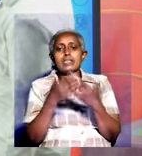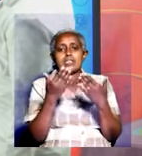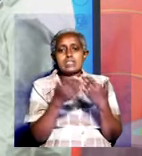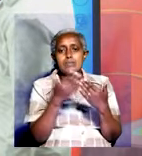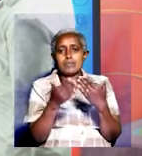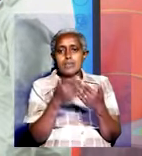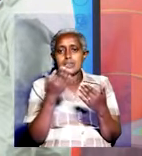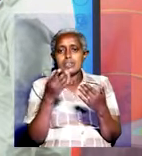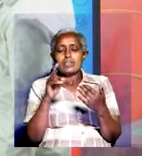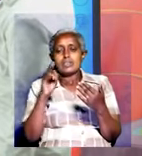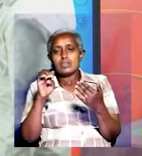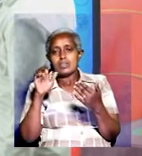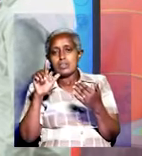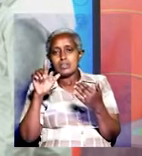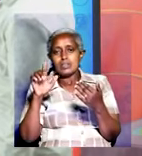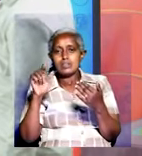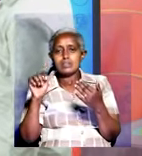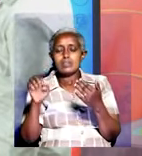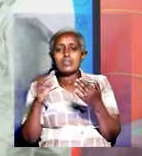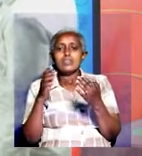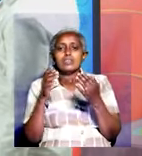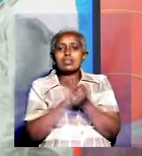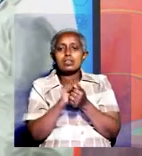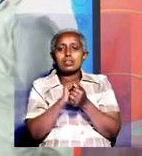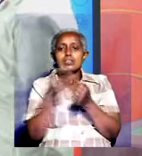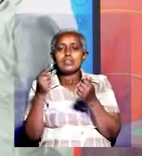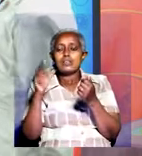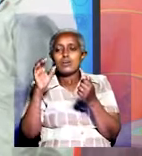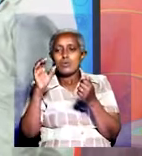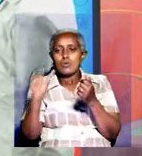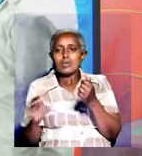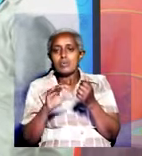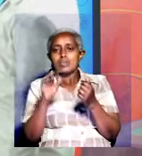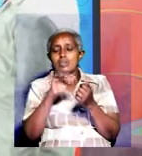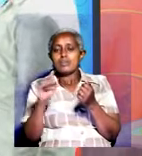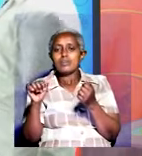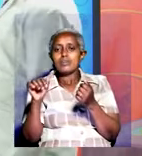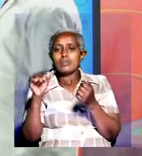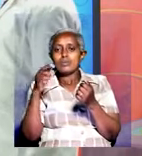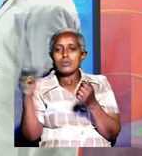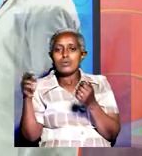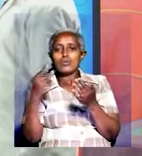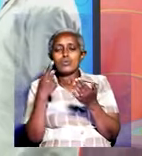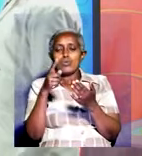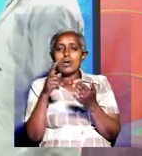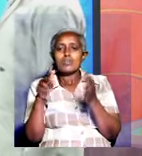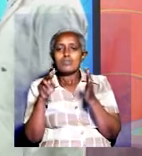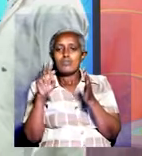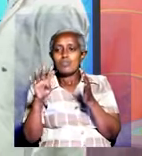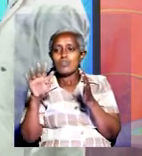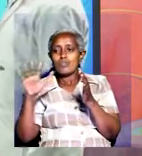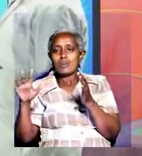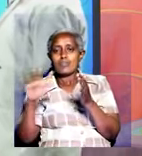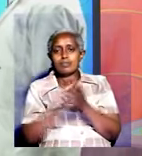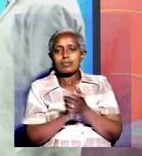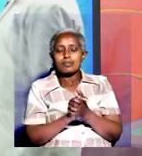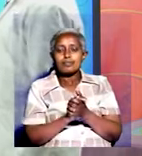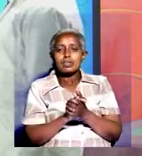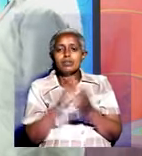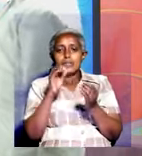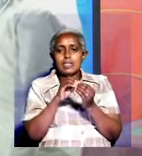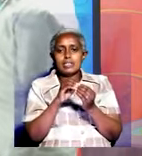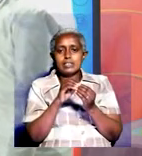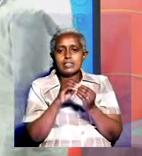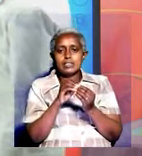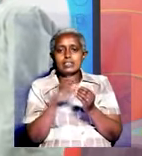simply delete the column in the row, you get 1, negative 3, 4, 5. 1, negative 3, 4, 5.